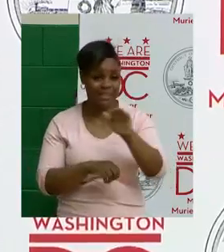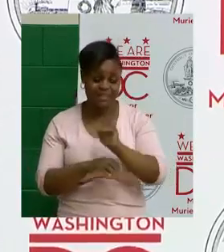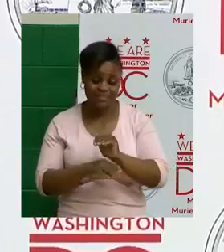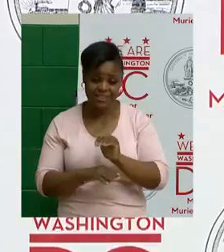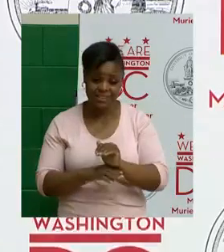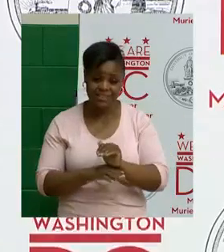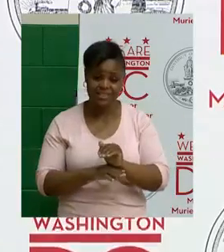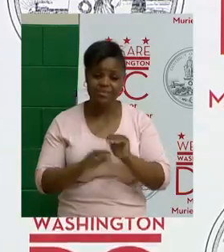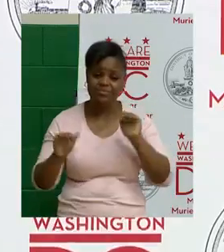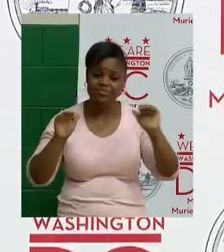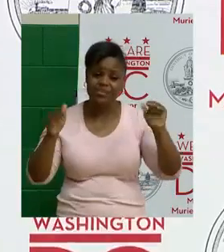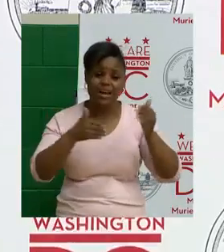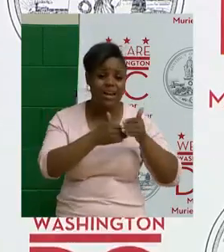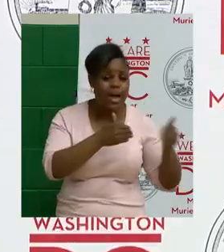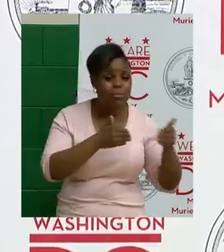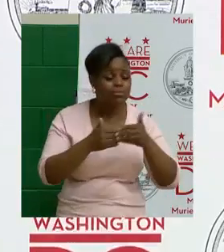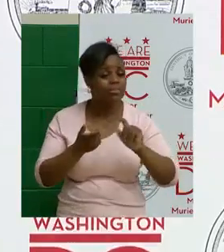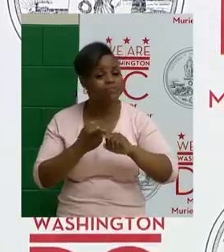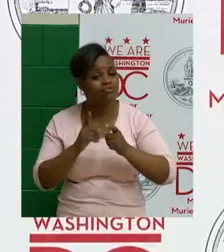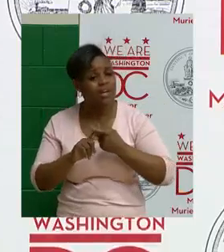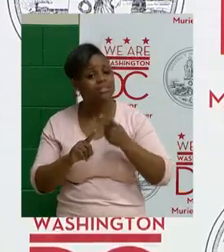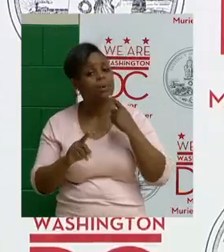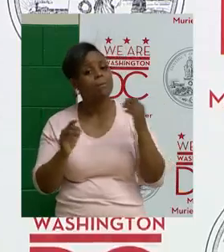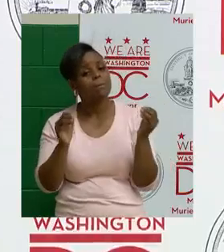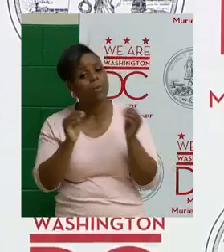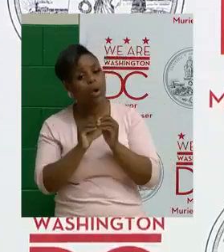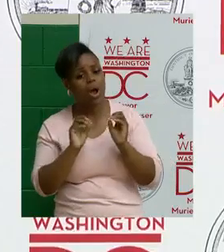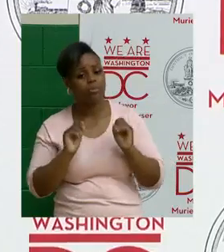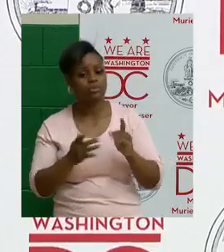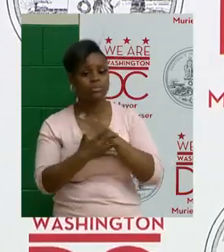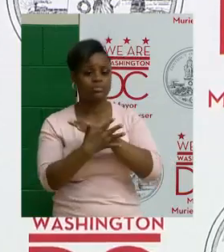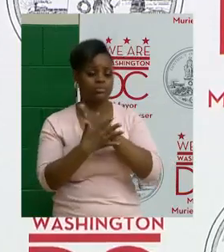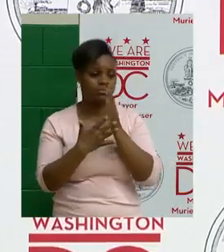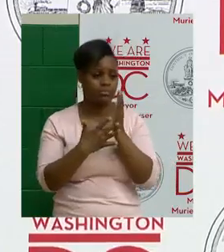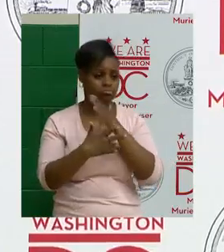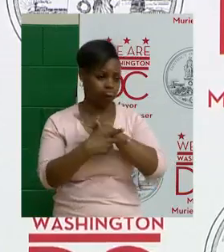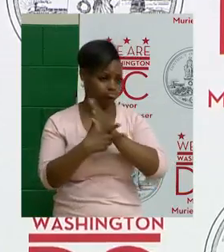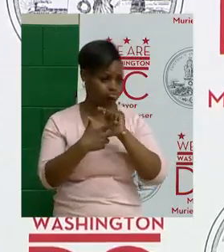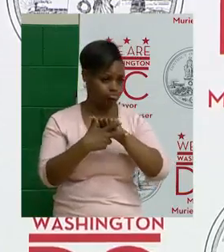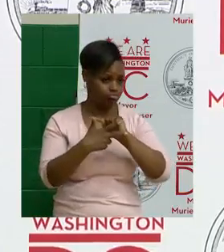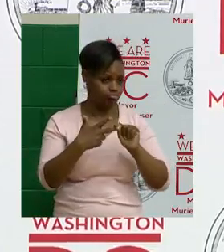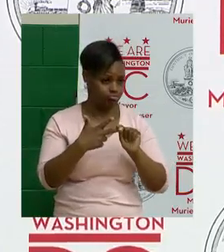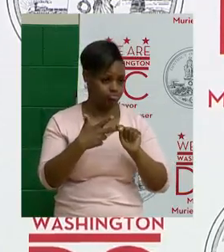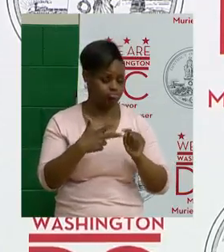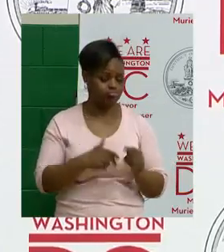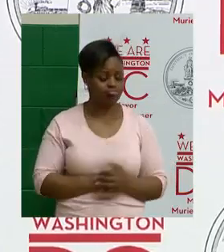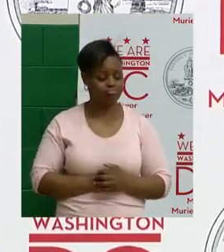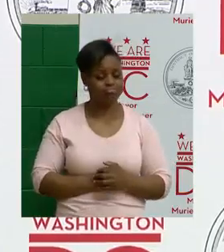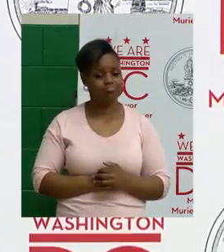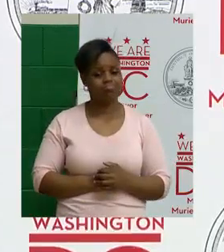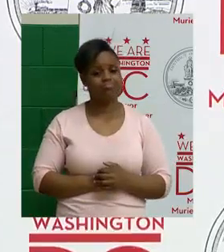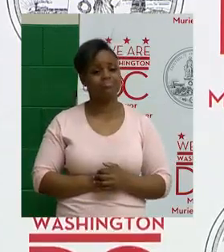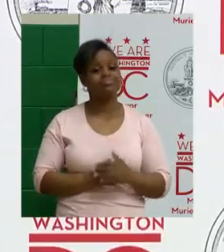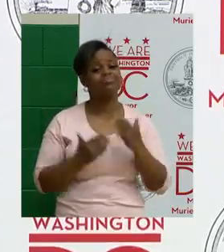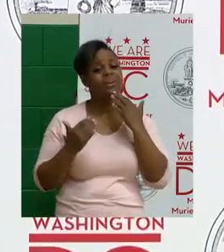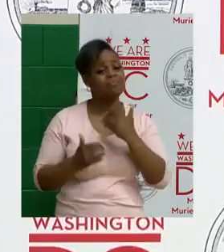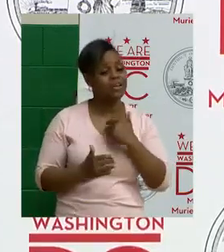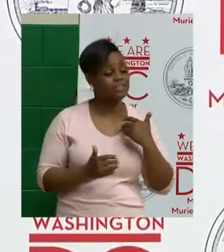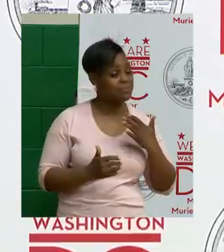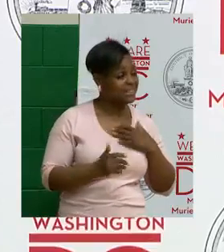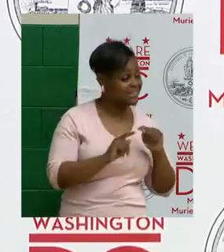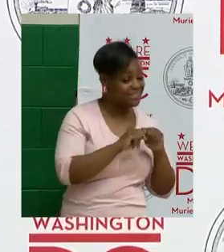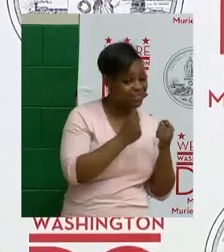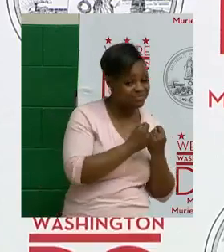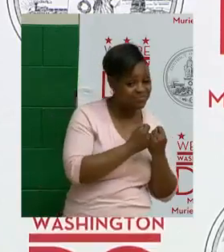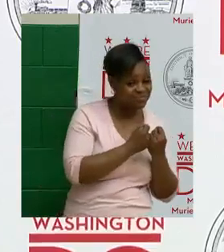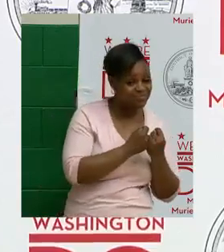and friends that there are additional opportunities. And I also want to thank members of my team who are here tonight. You are going